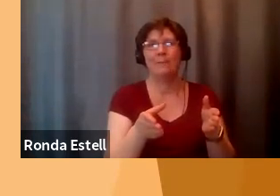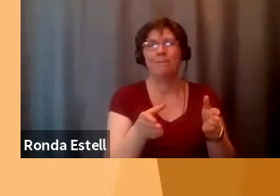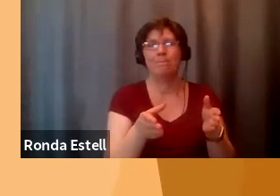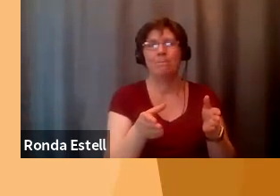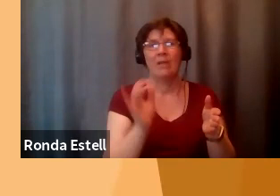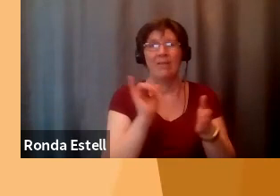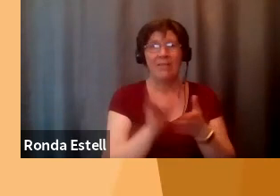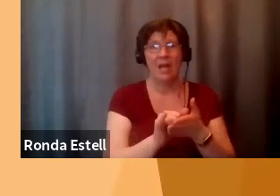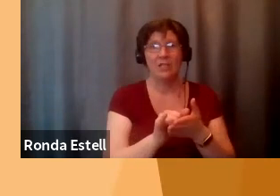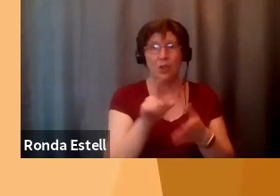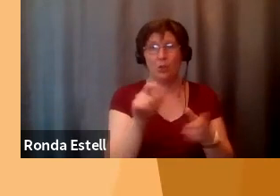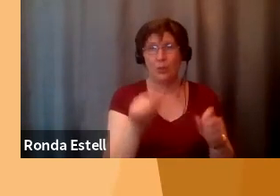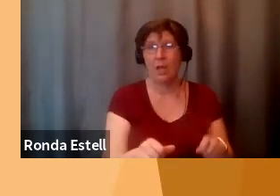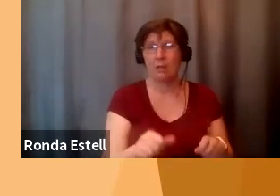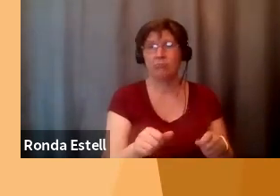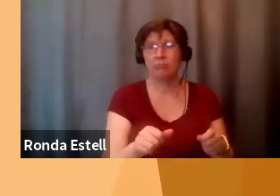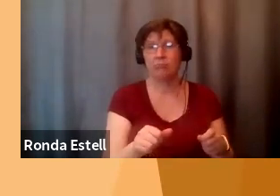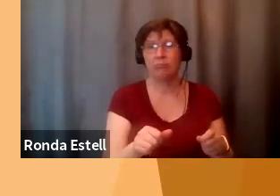that you can